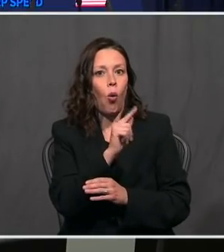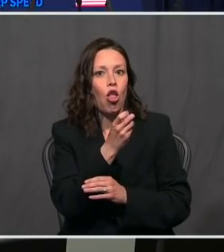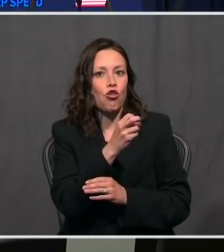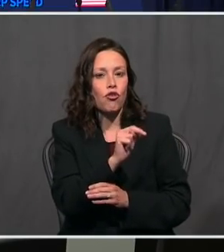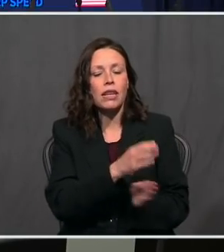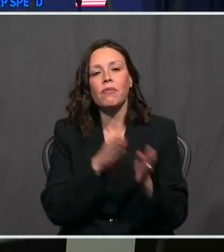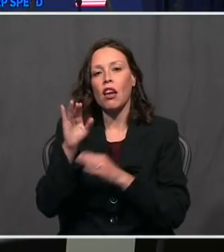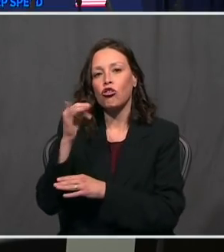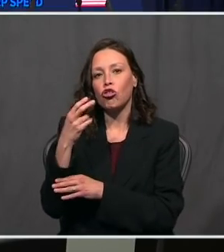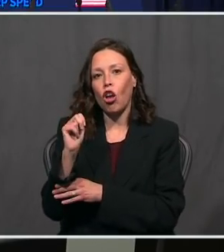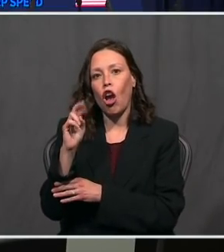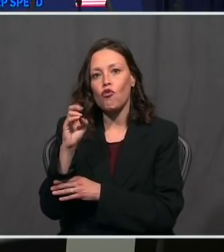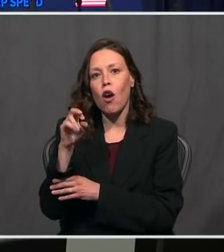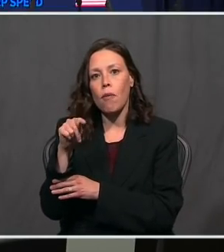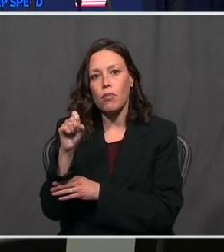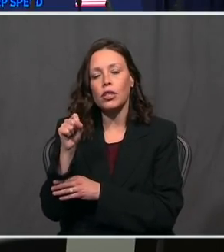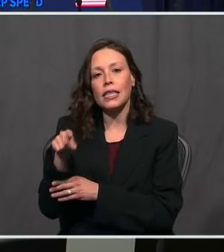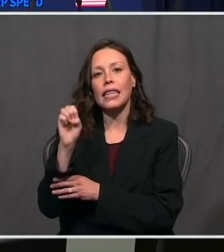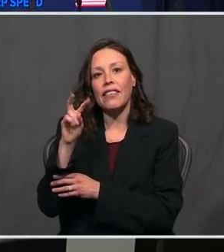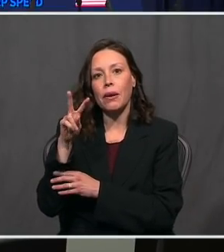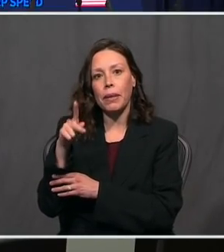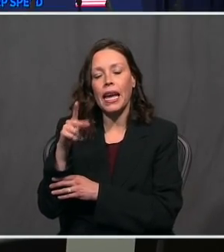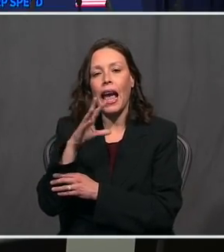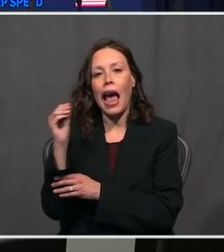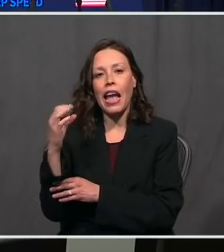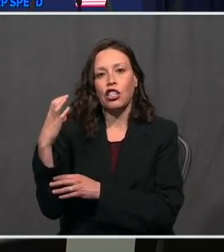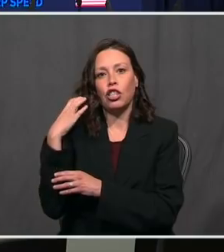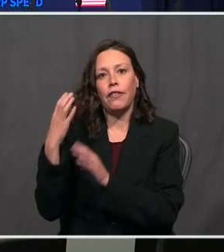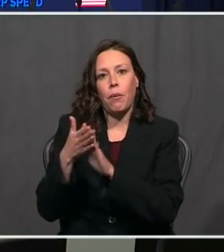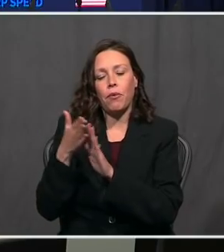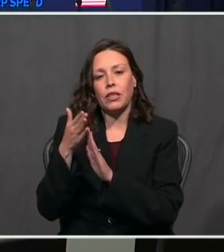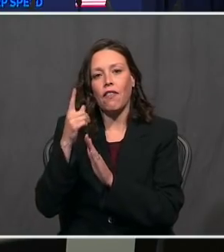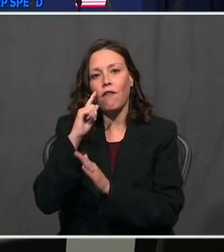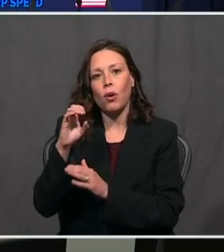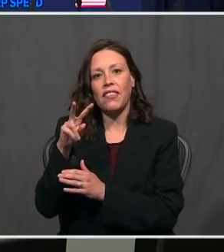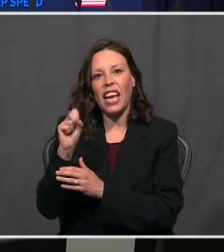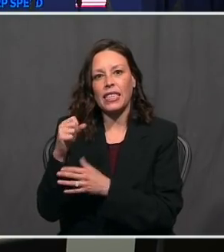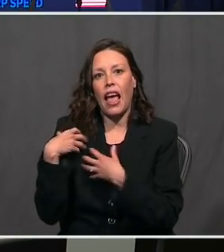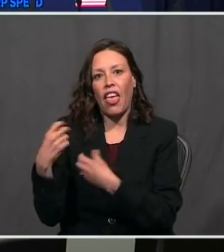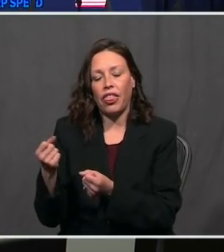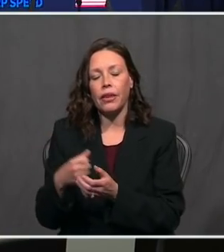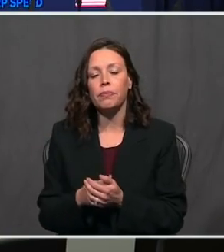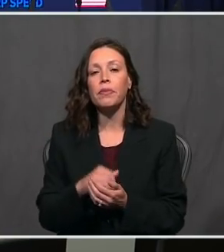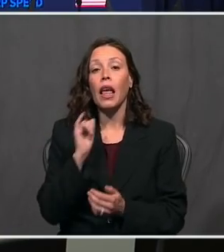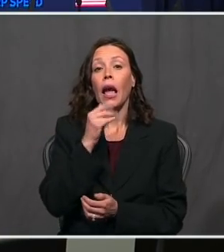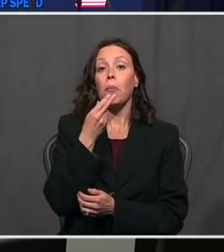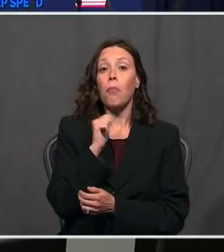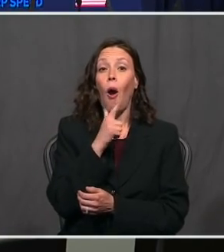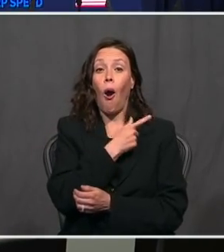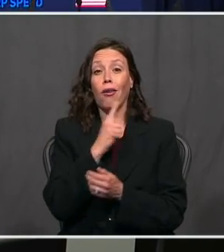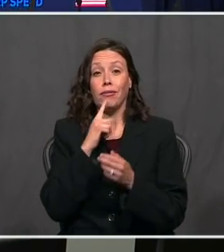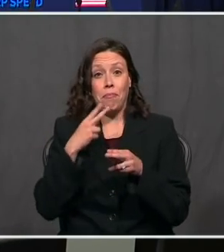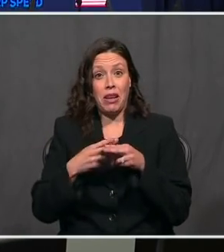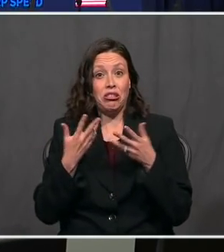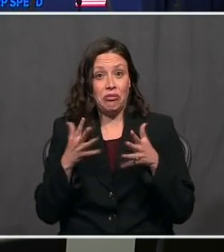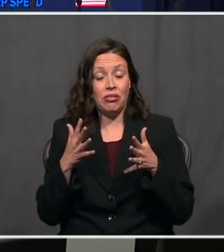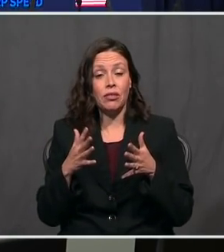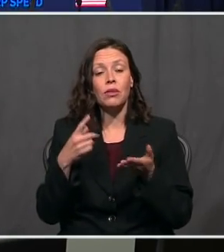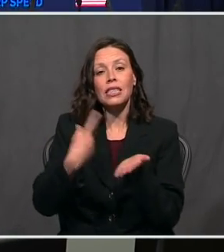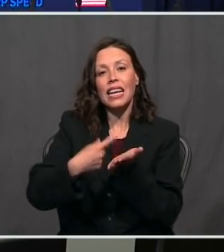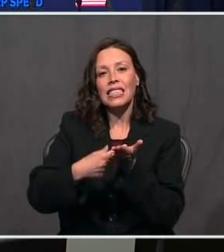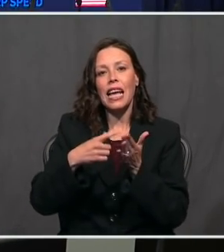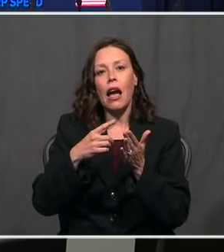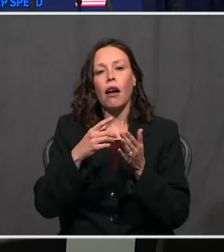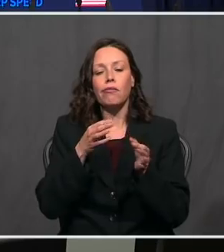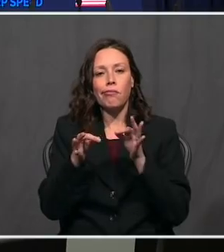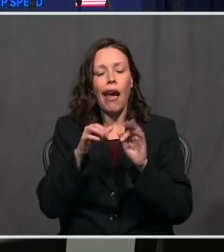the EVP and Chief Operating Officer at CVS Health. So as Paul was mentioning, we've talked a lot today about how we're going to